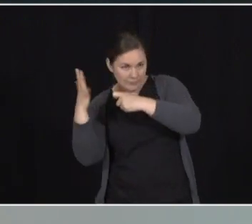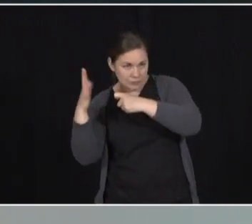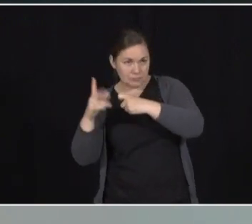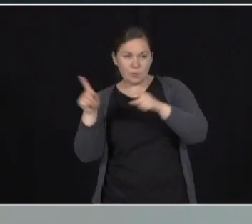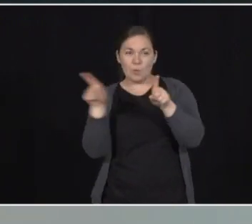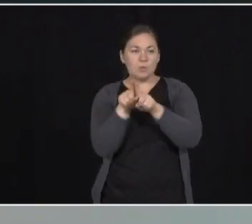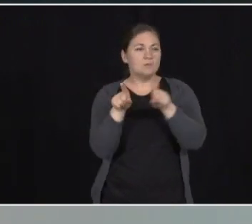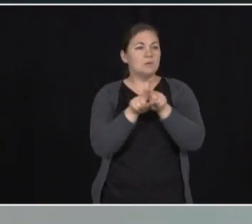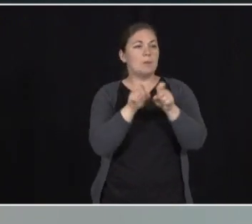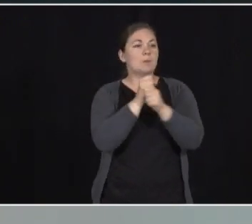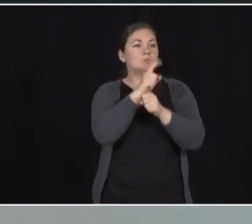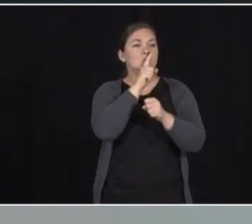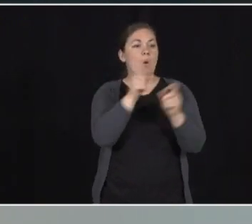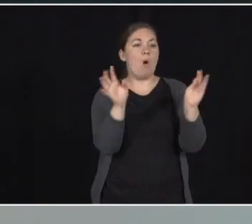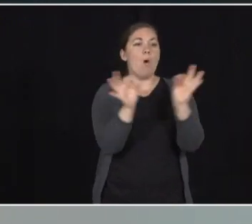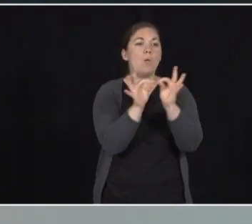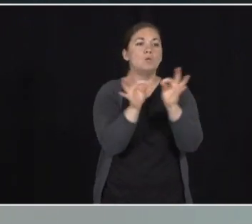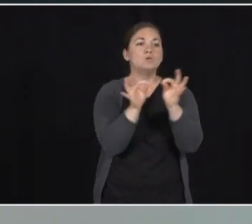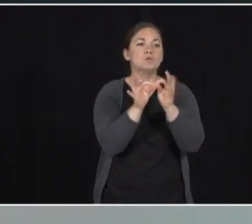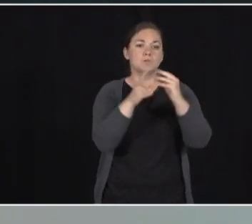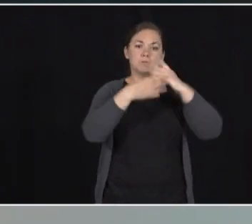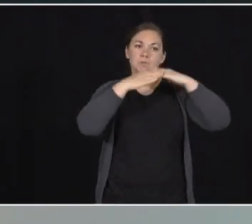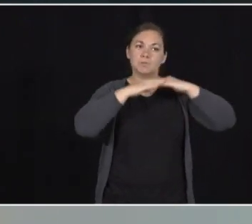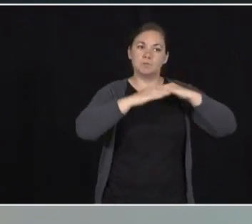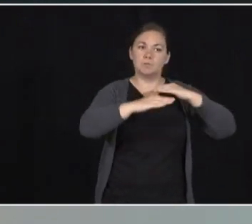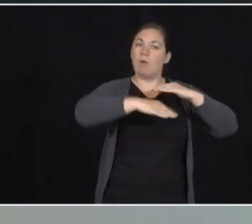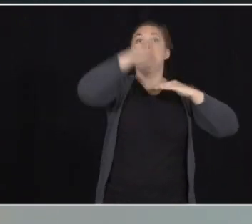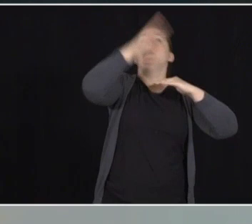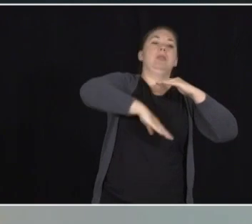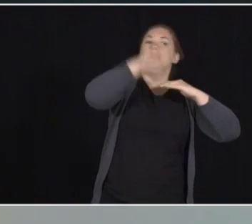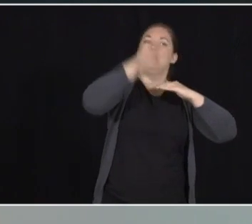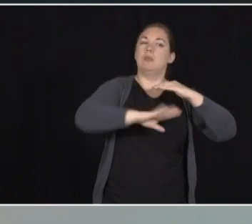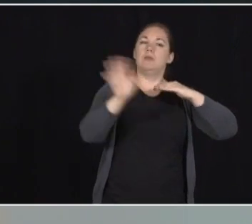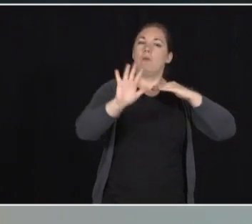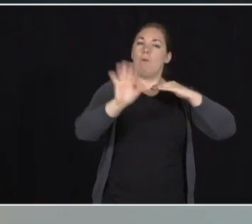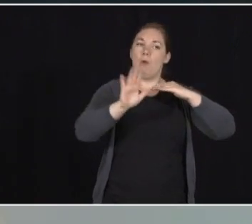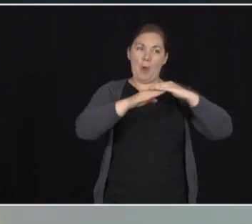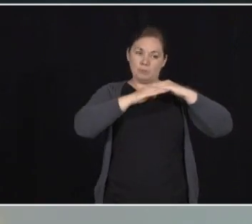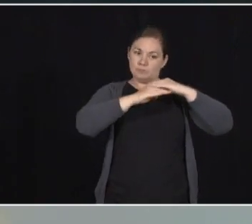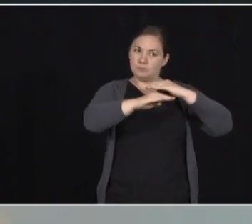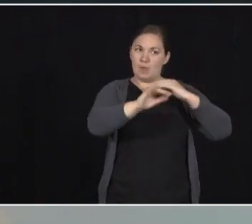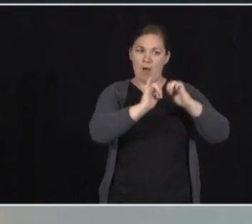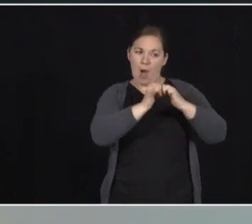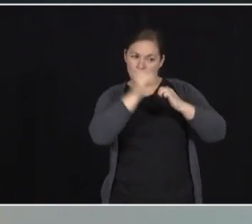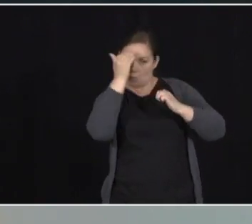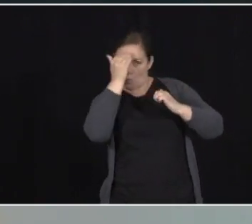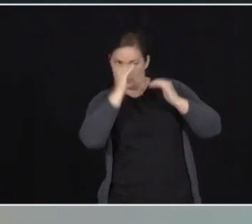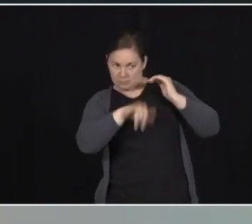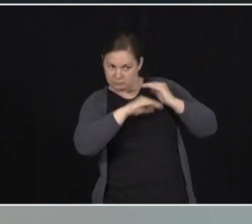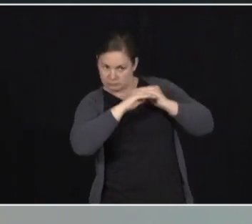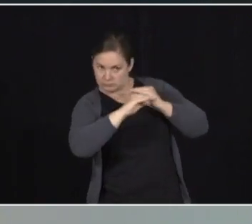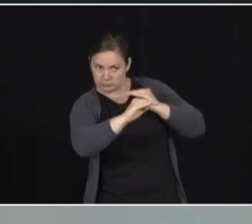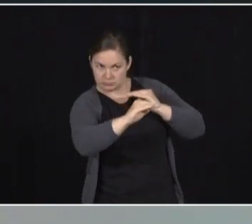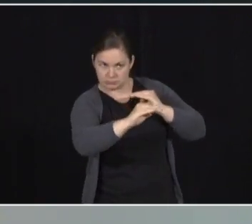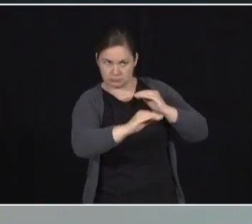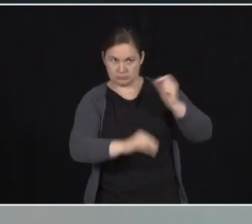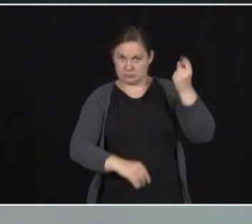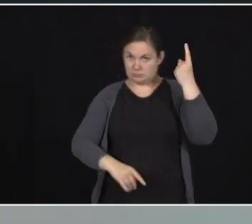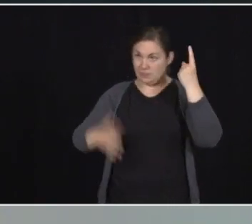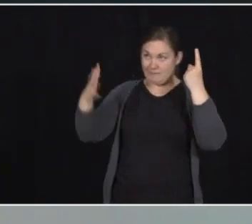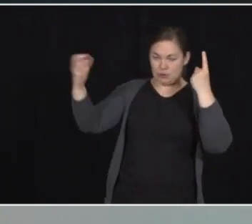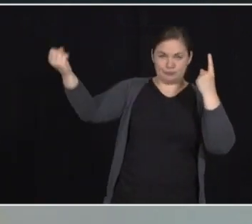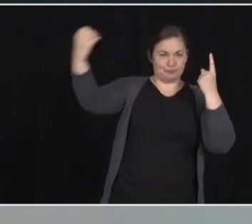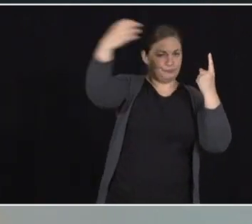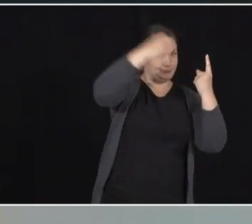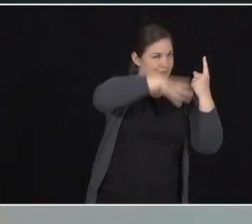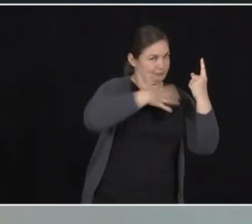pricing, certainty is something that they're looking for. Outside of that, obviously, as the Minister of Health said, we want to